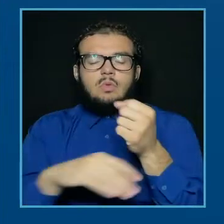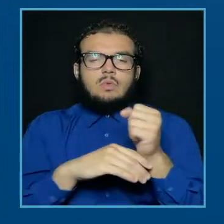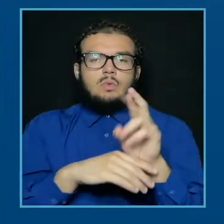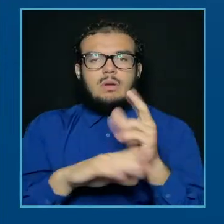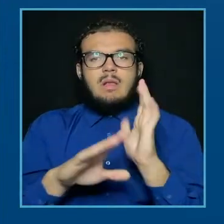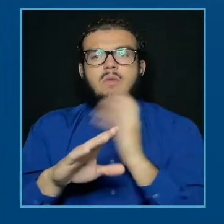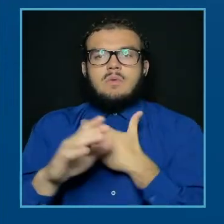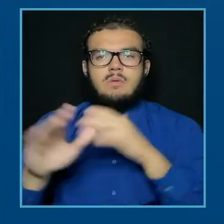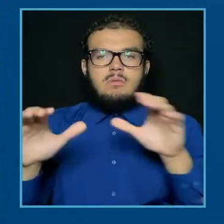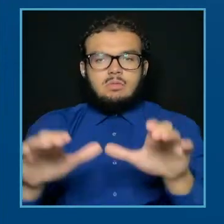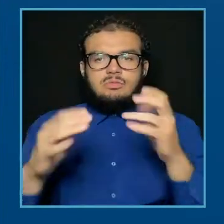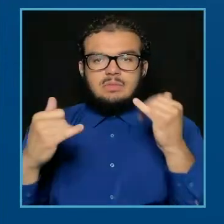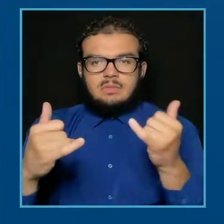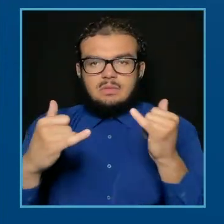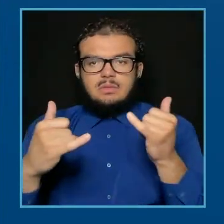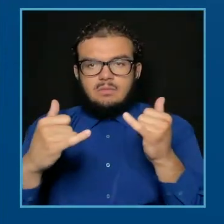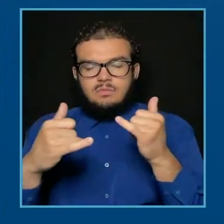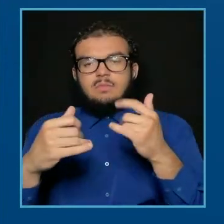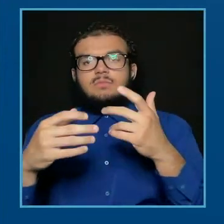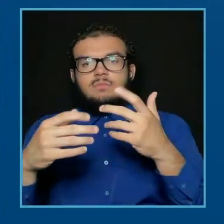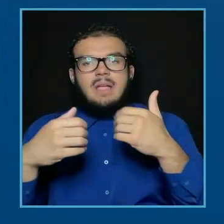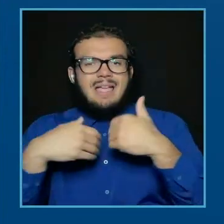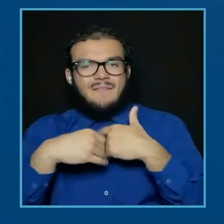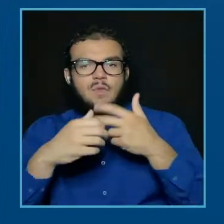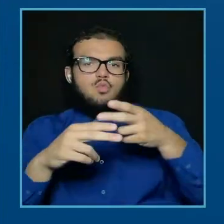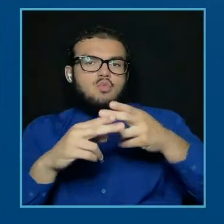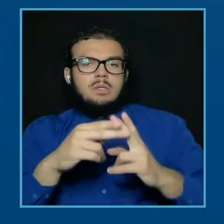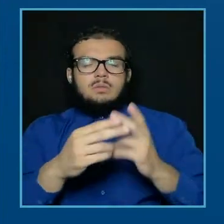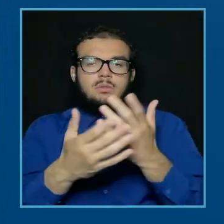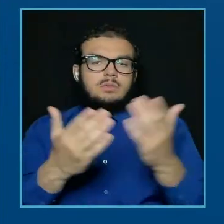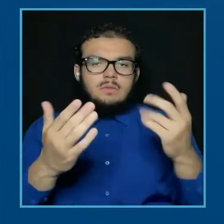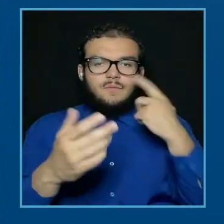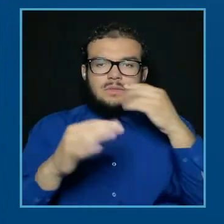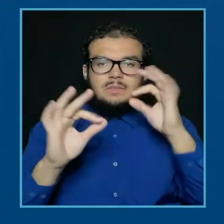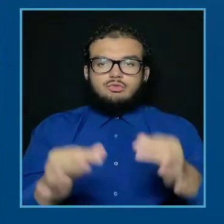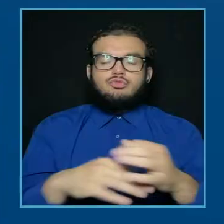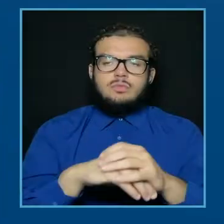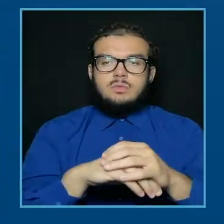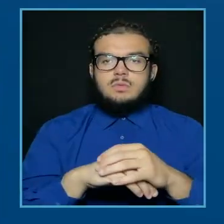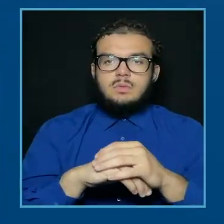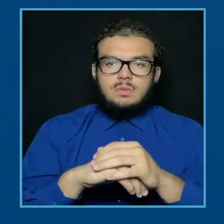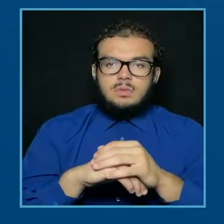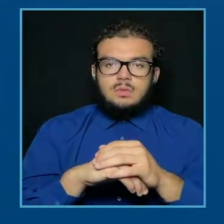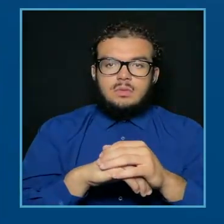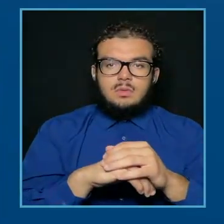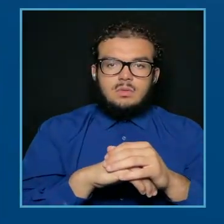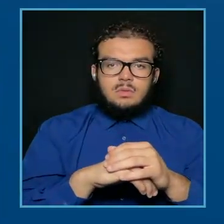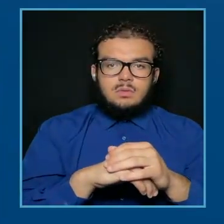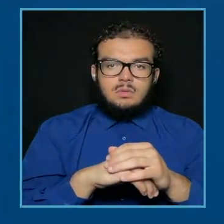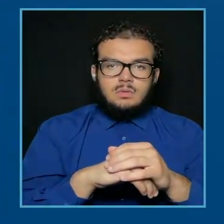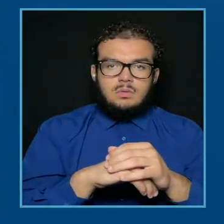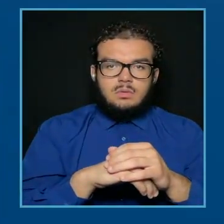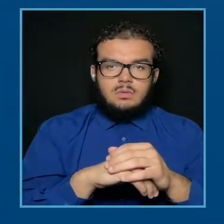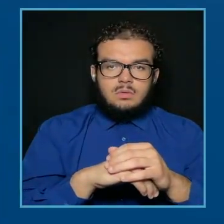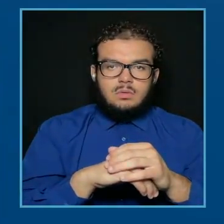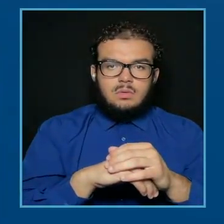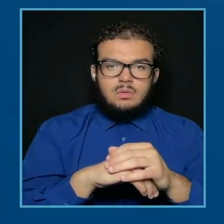action today have the weight of this decision? Is my question clear?